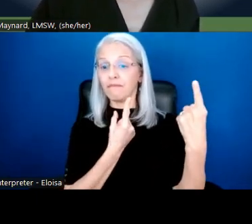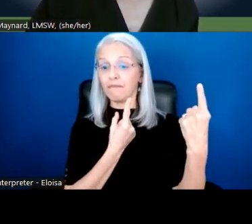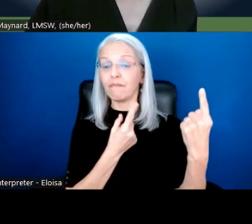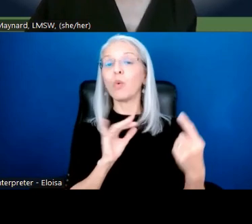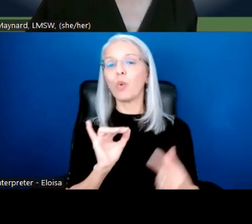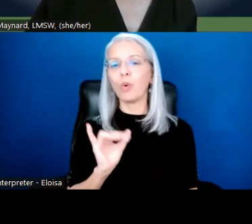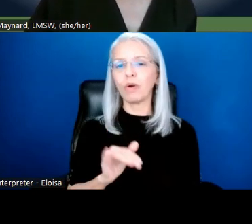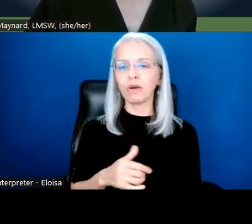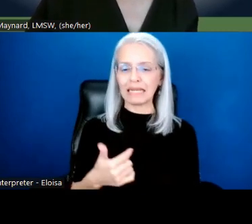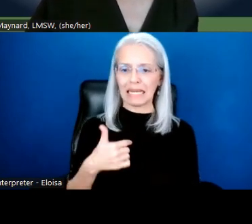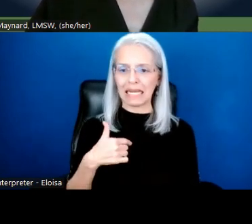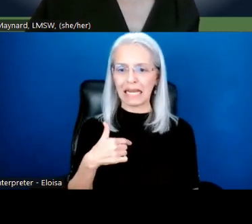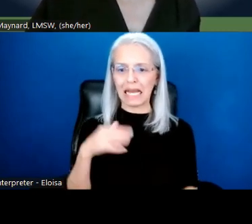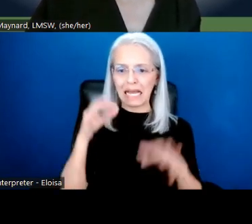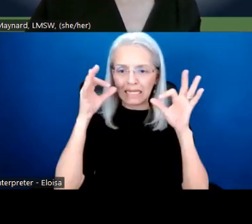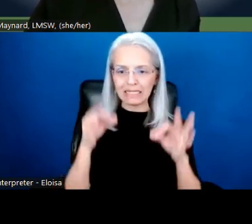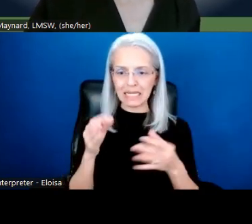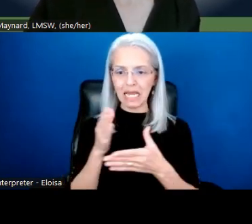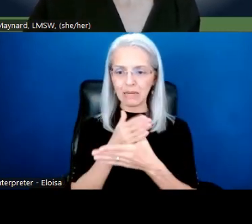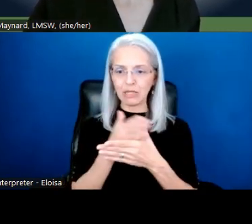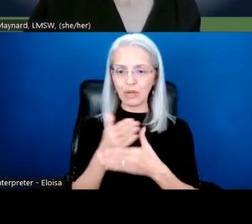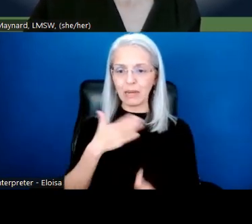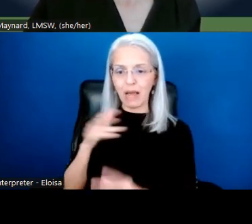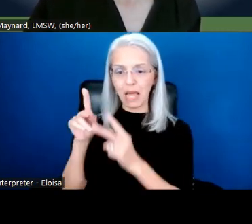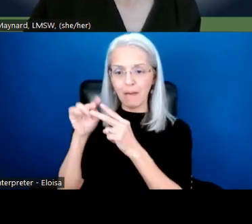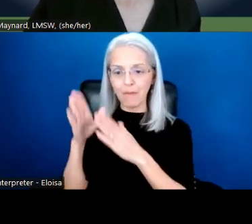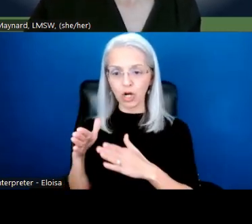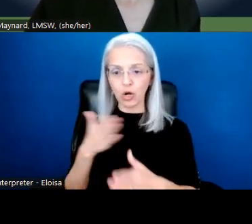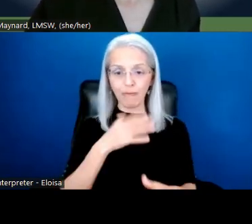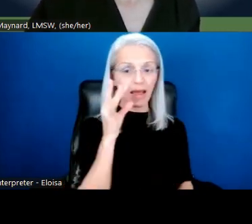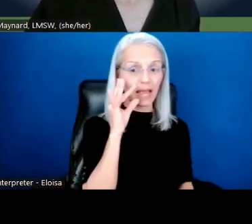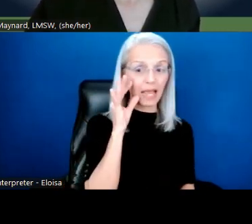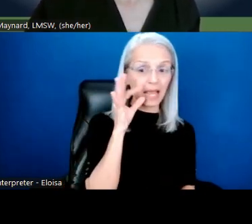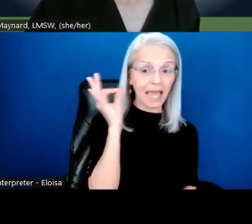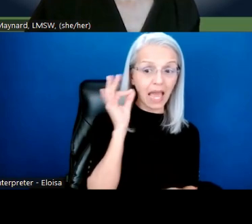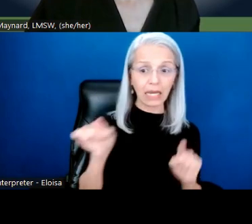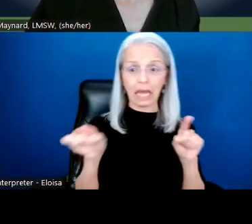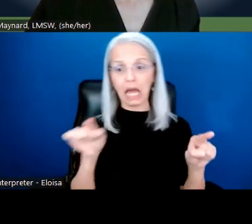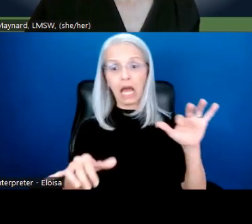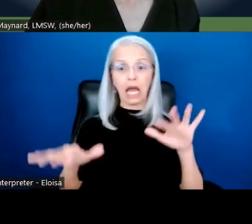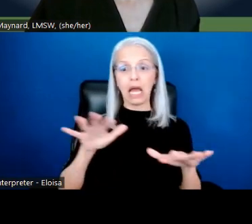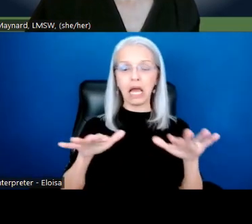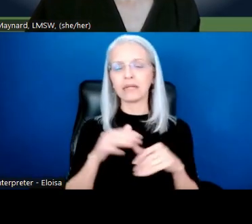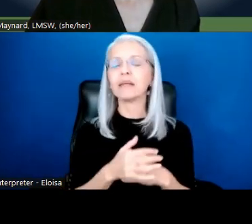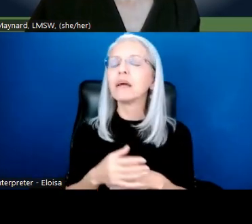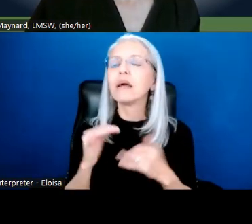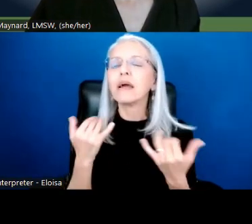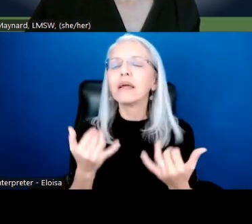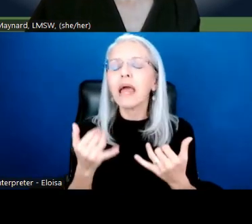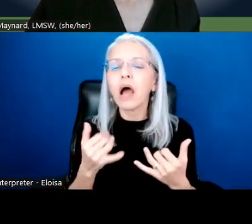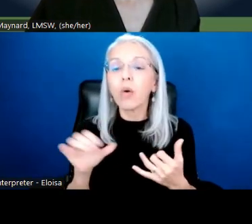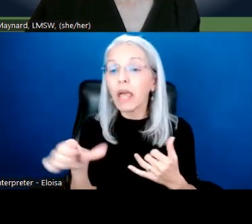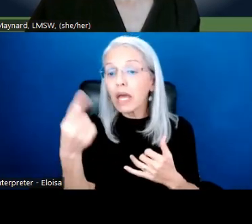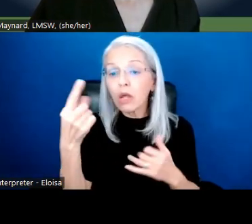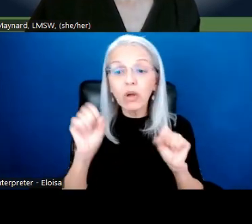choose between my partner and my cat is horrible. Ooh, yes, yes. So tell me, guys, anyone can just share